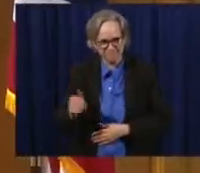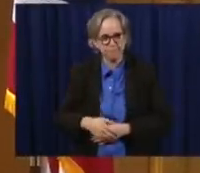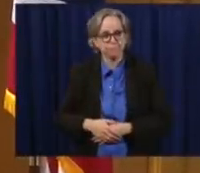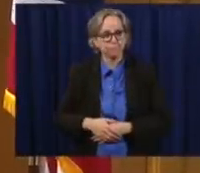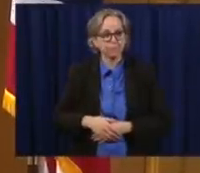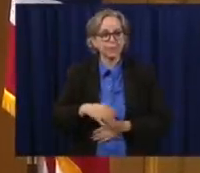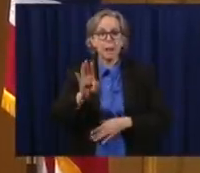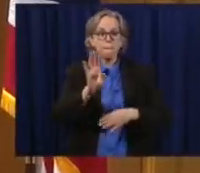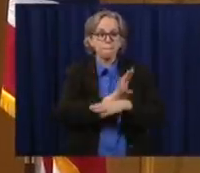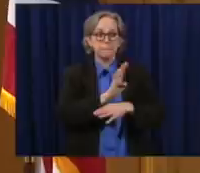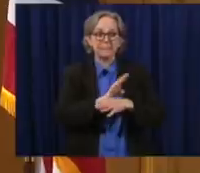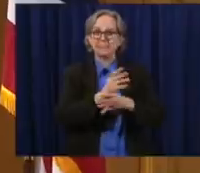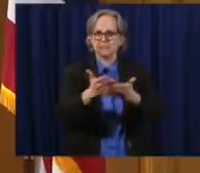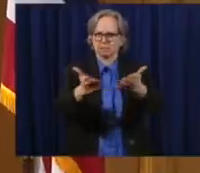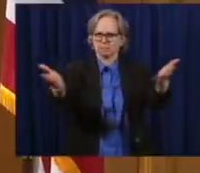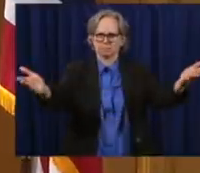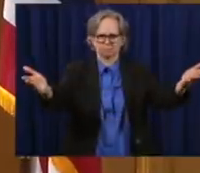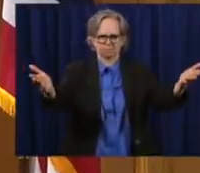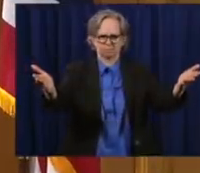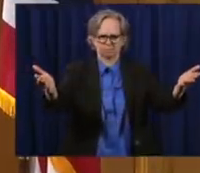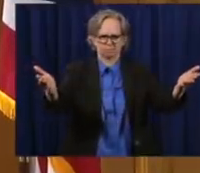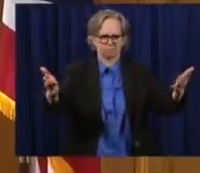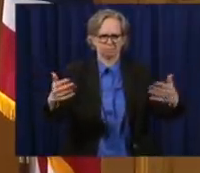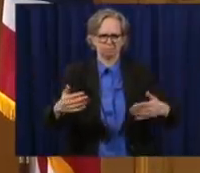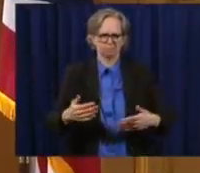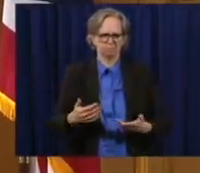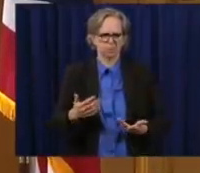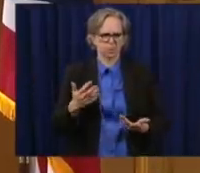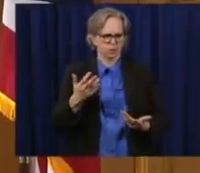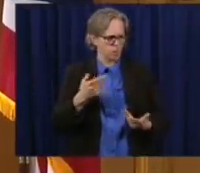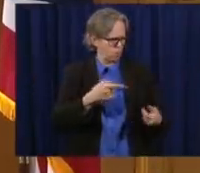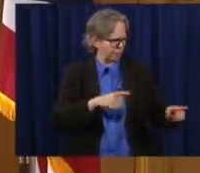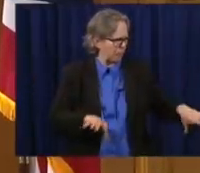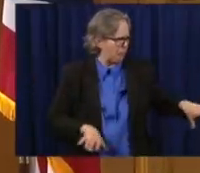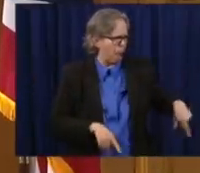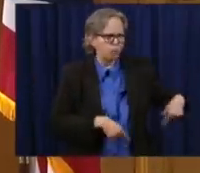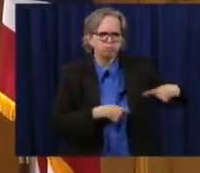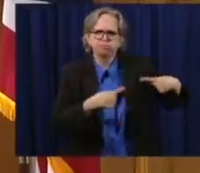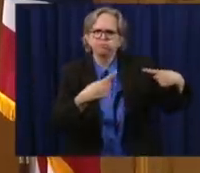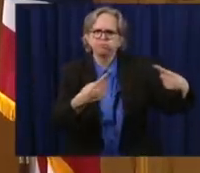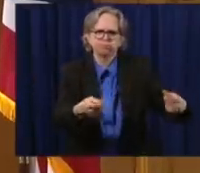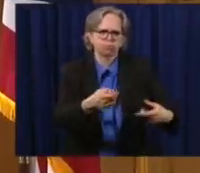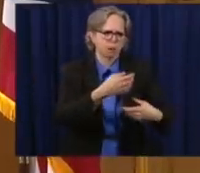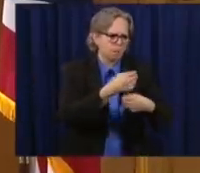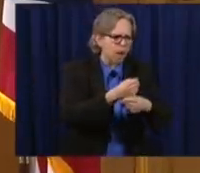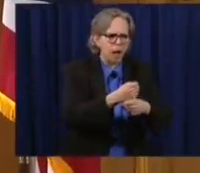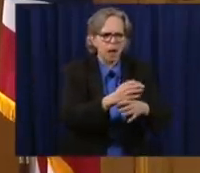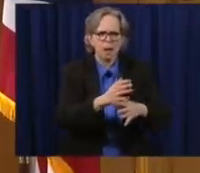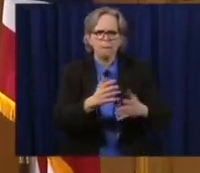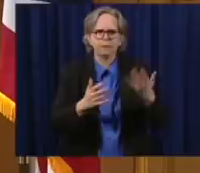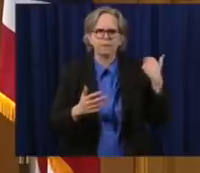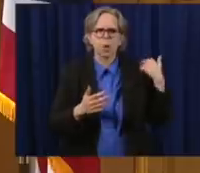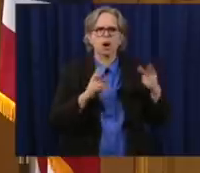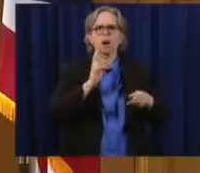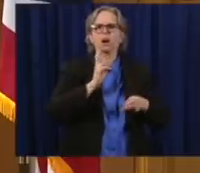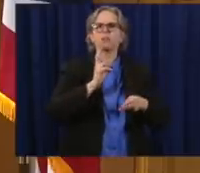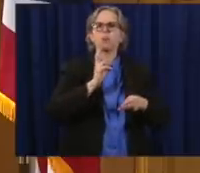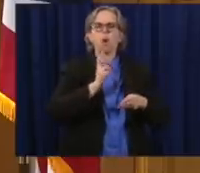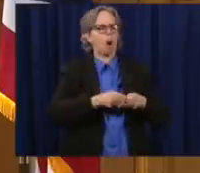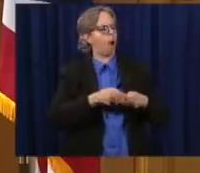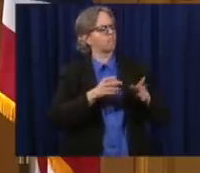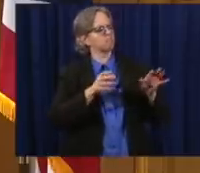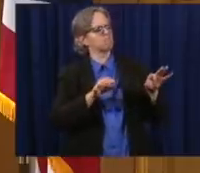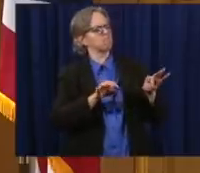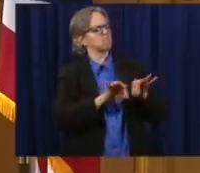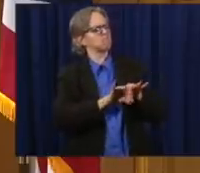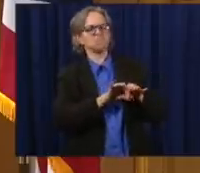of what they do, what they produce, as not essential, or they